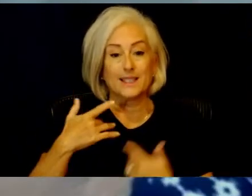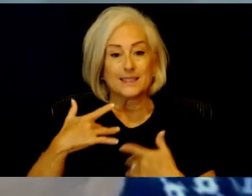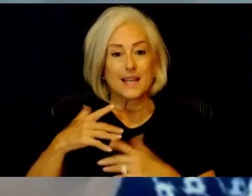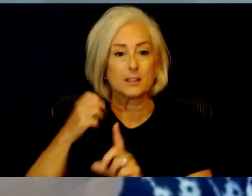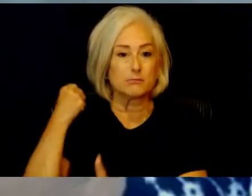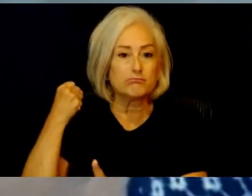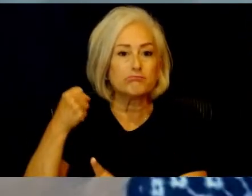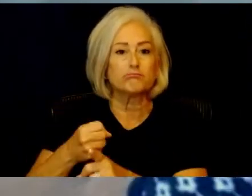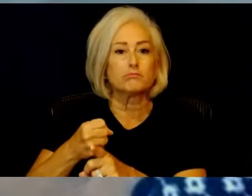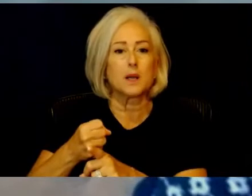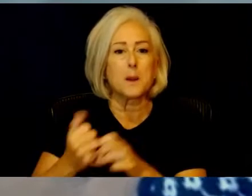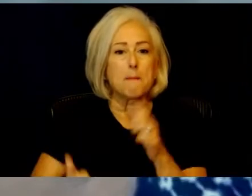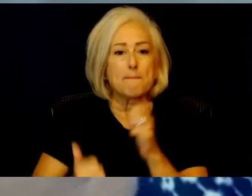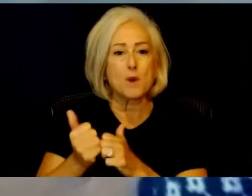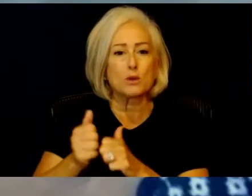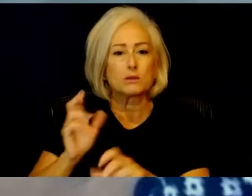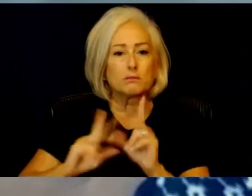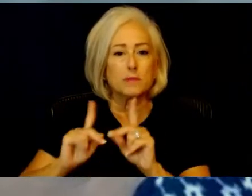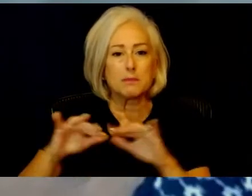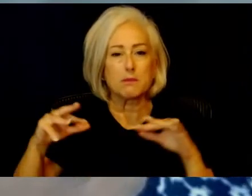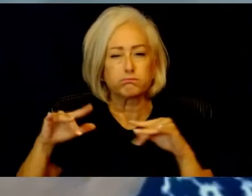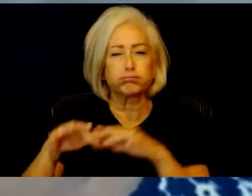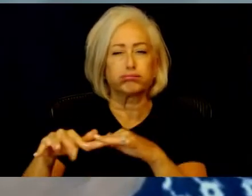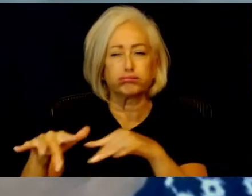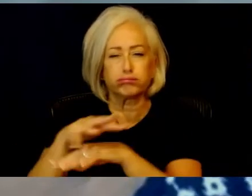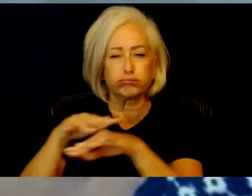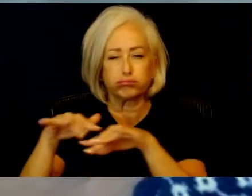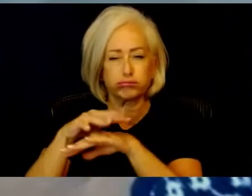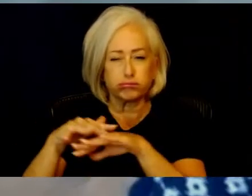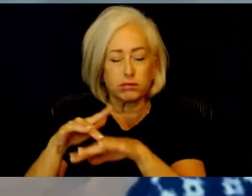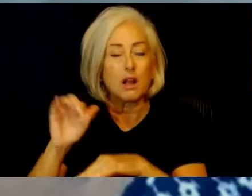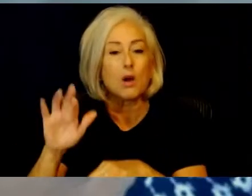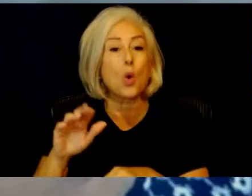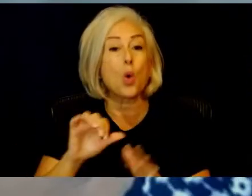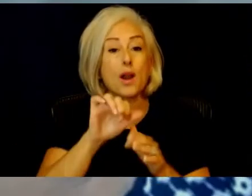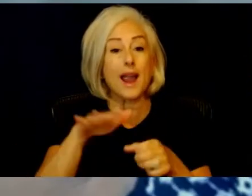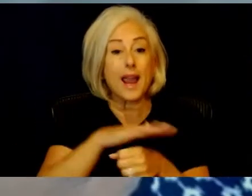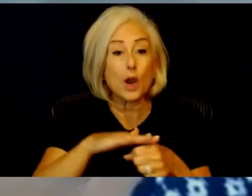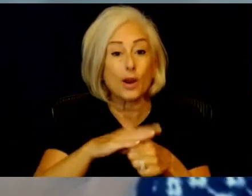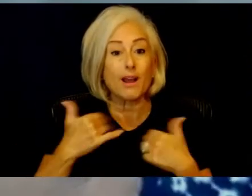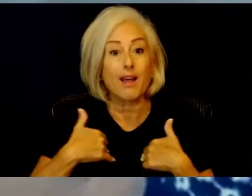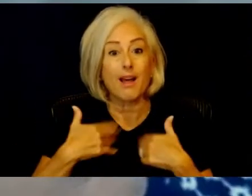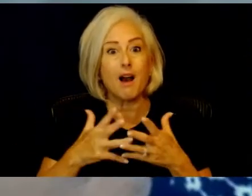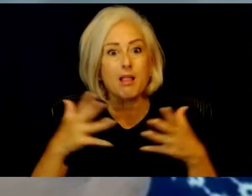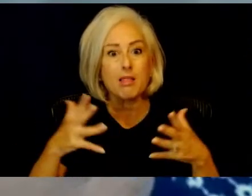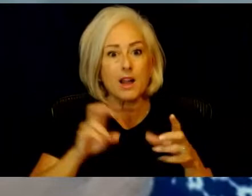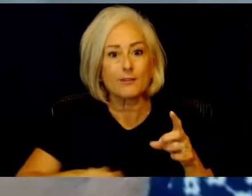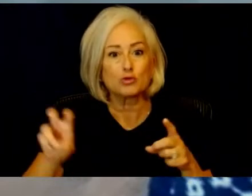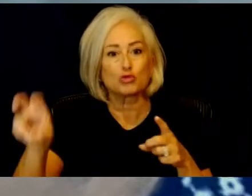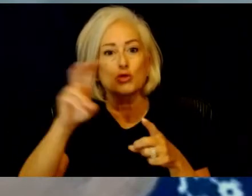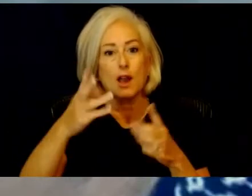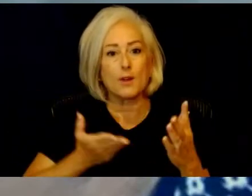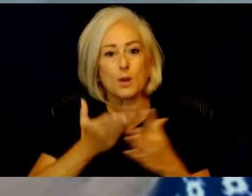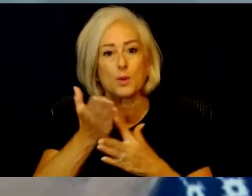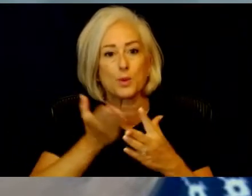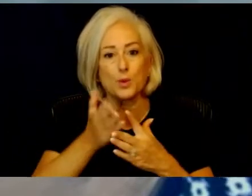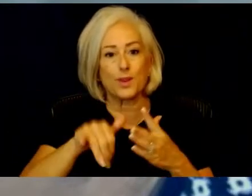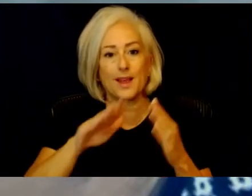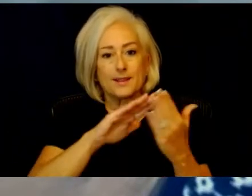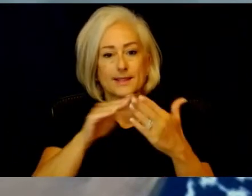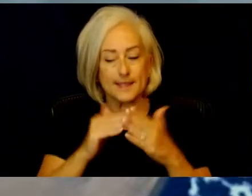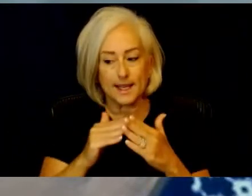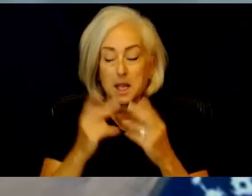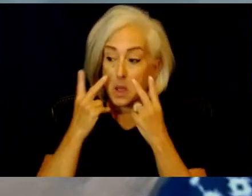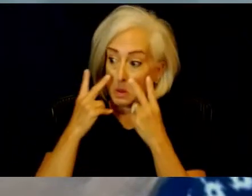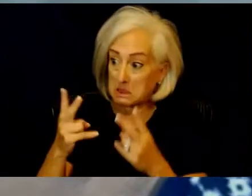York or Atlanta that have a lot of travel. And sometimes that's where we first see it, but eventually it hits us all, right? And so I think that